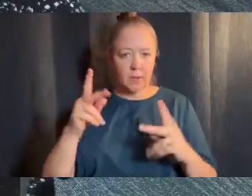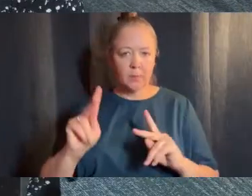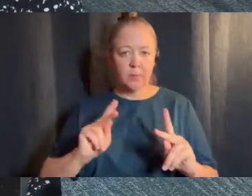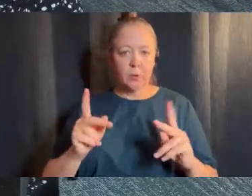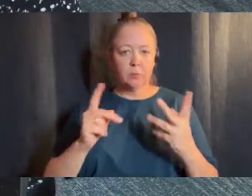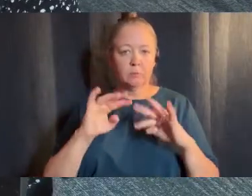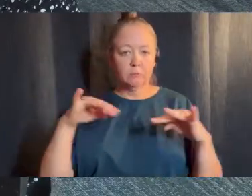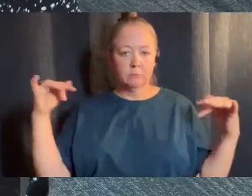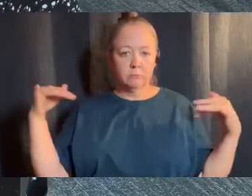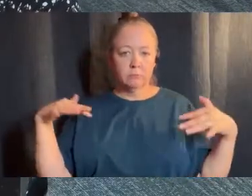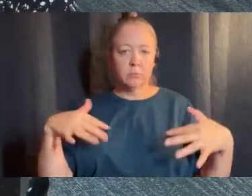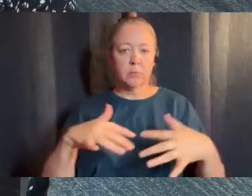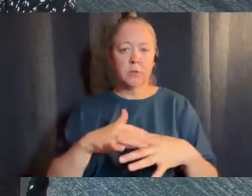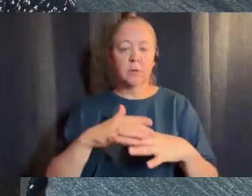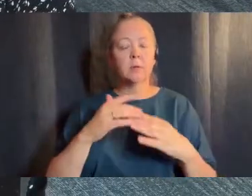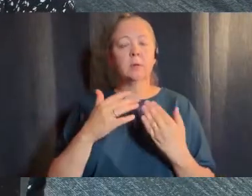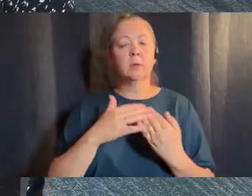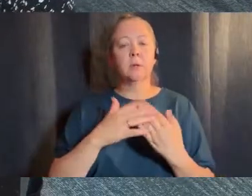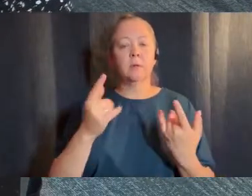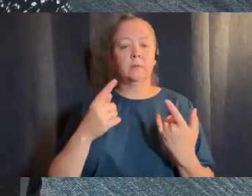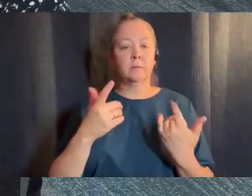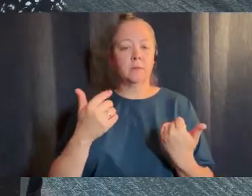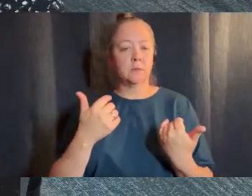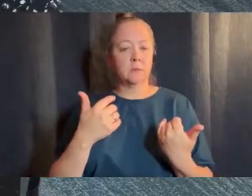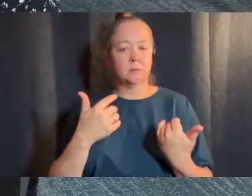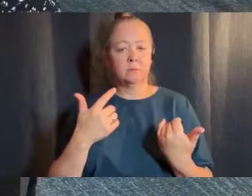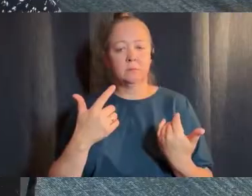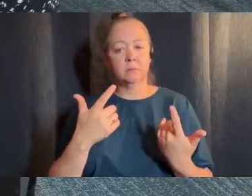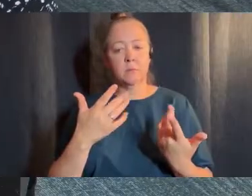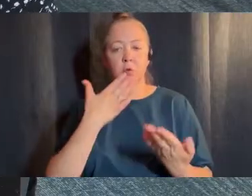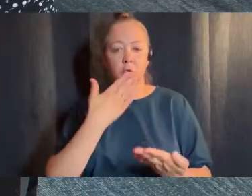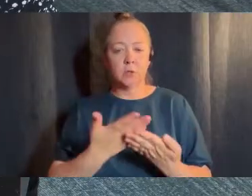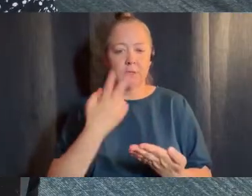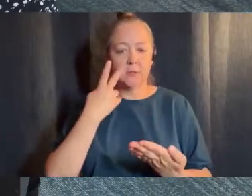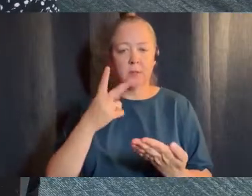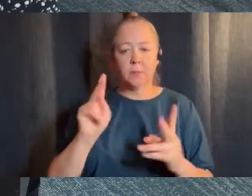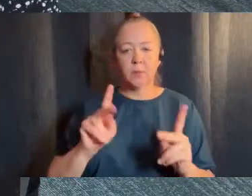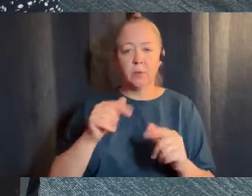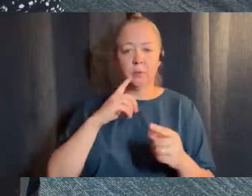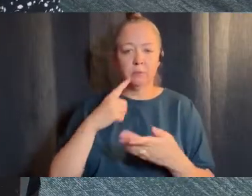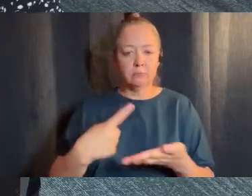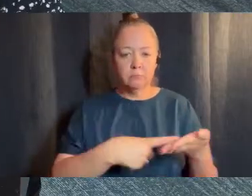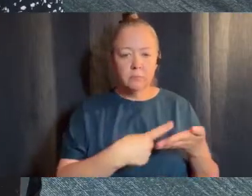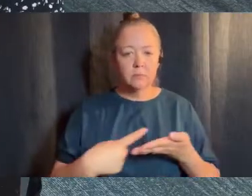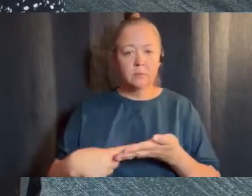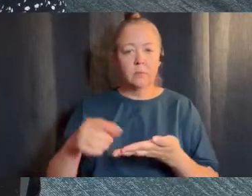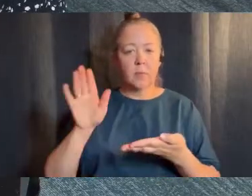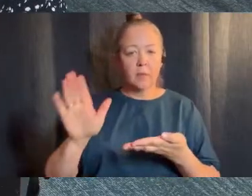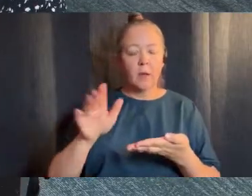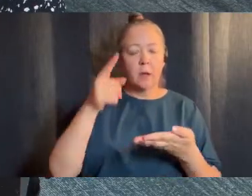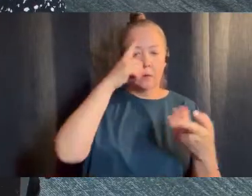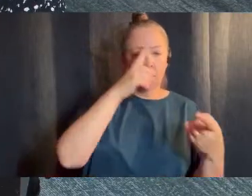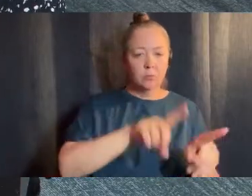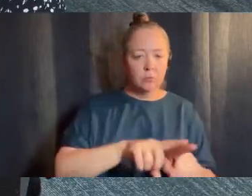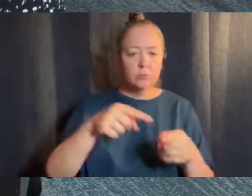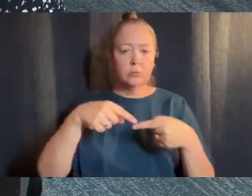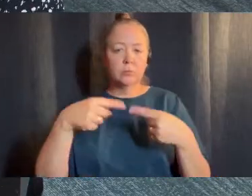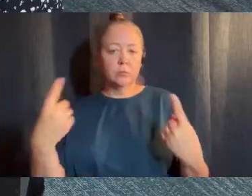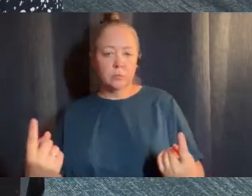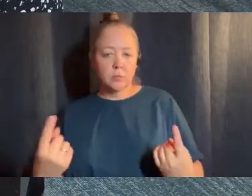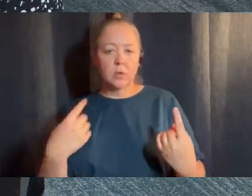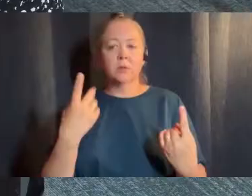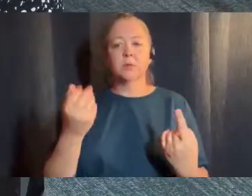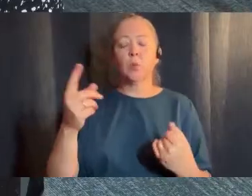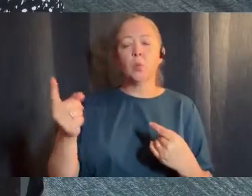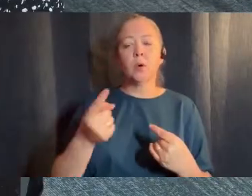have open discourse, talk about their agreements and disagreements. I just want to echo some things that people said